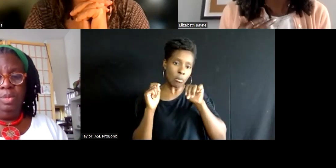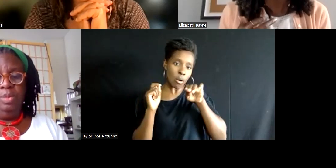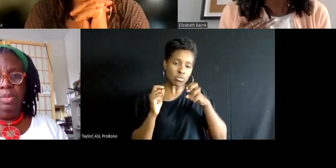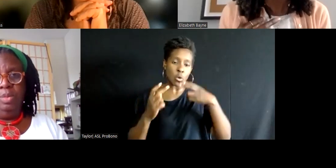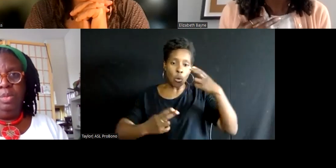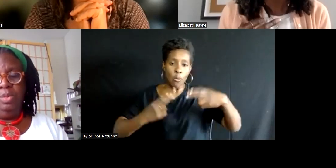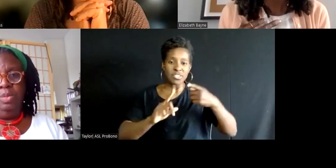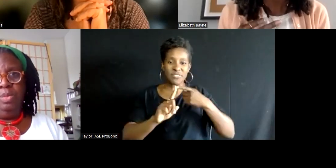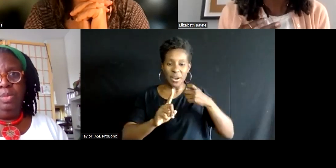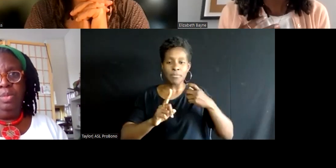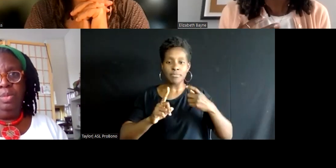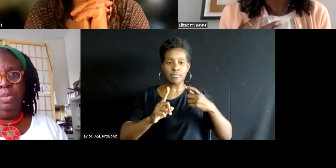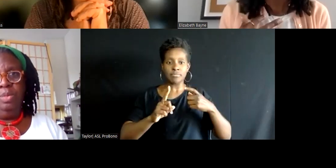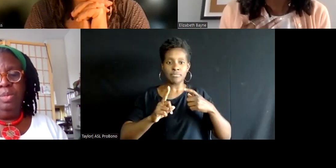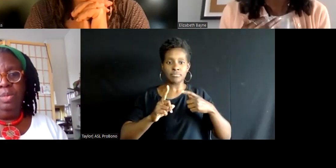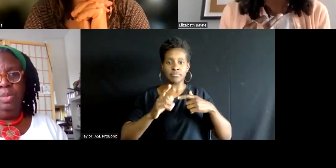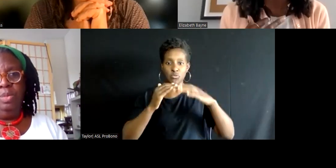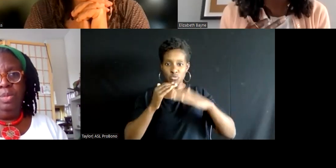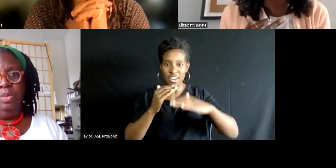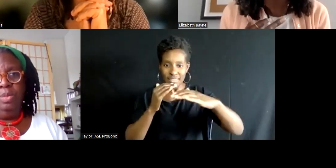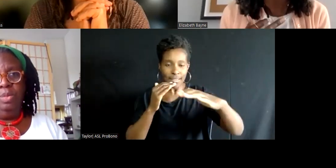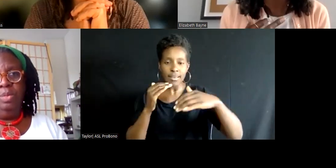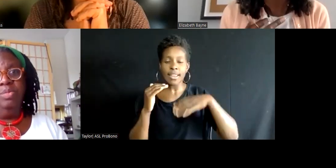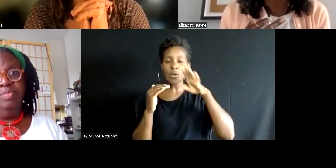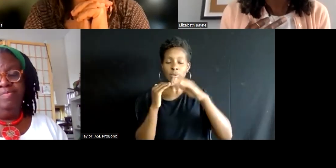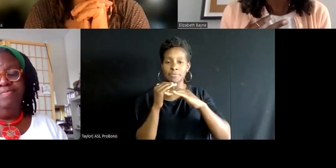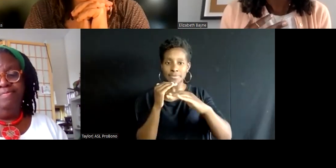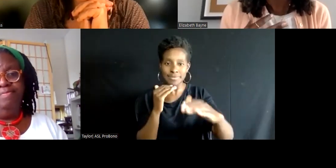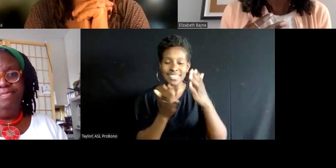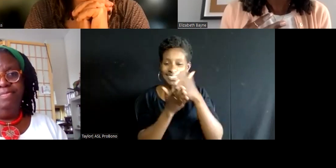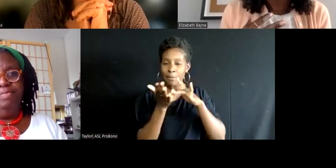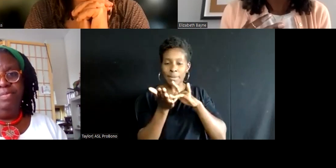you into a C-section, which comes with its own complications.